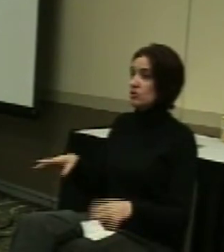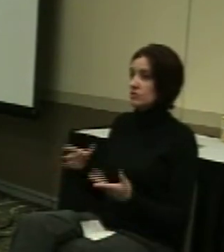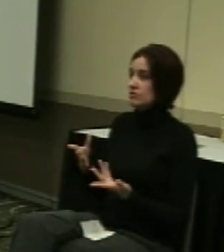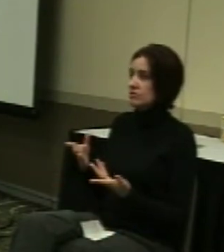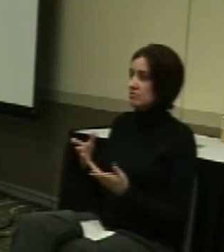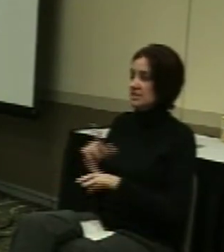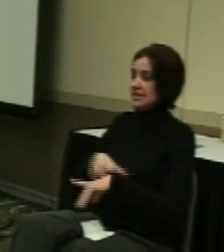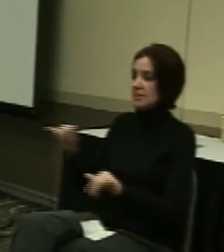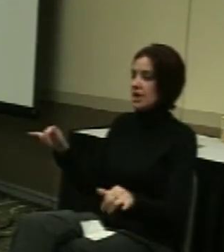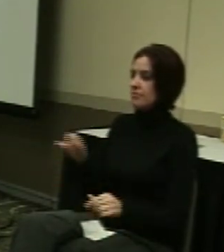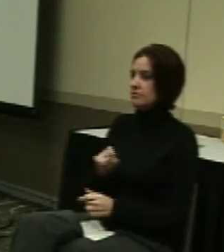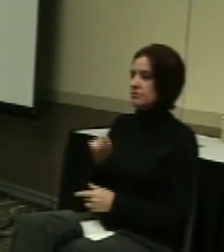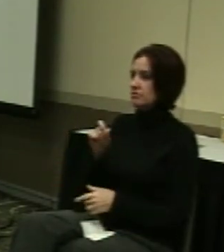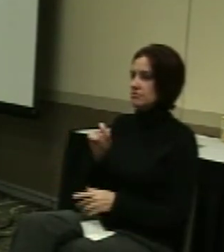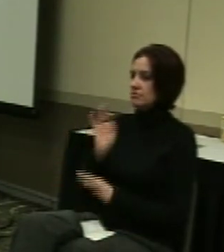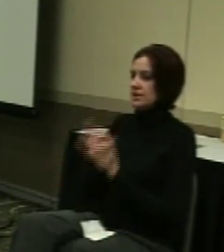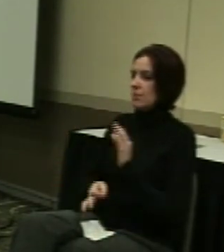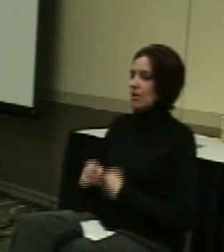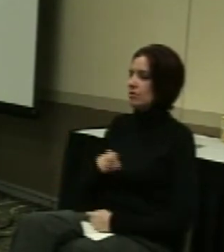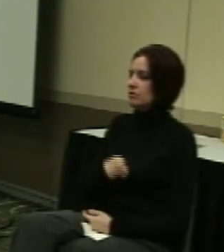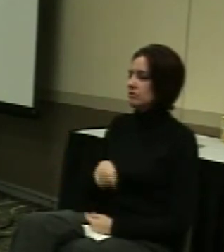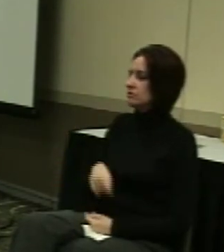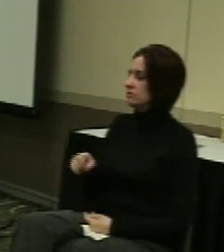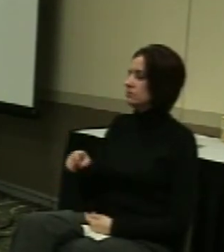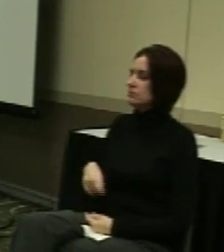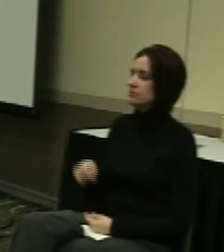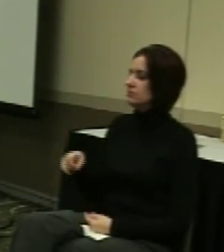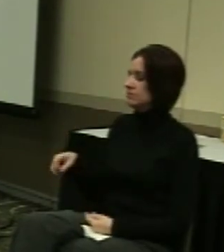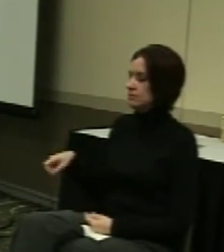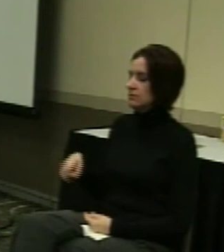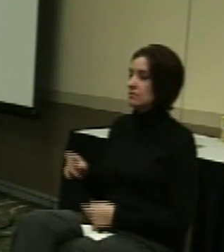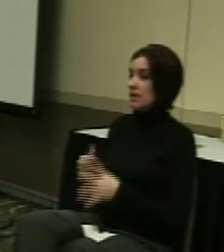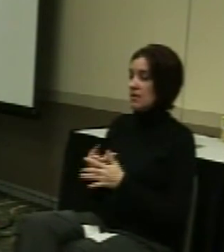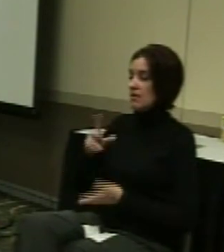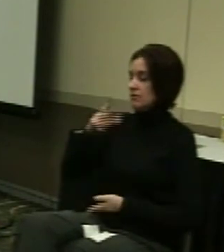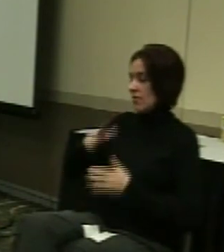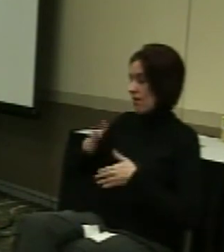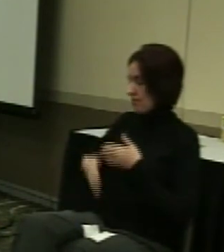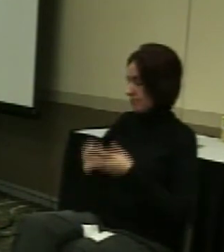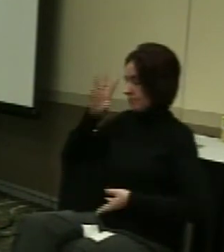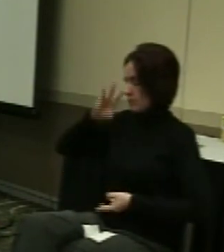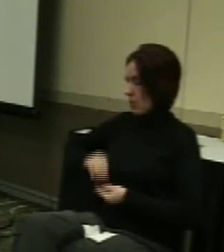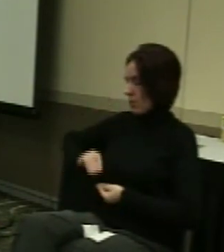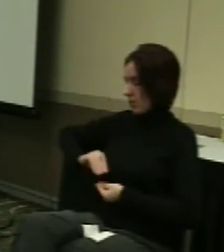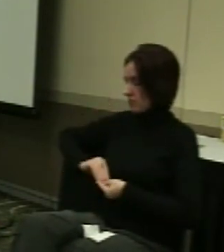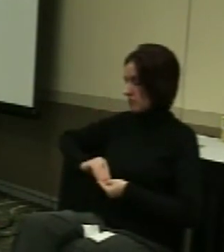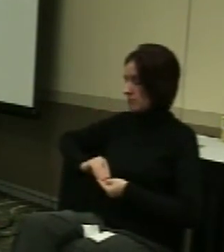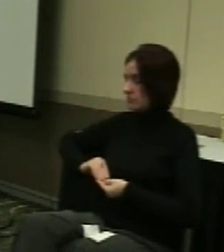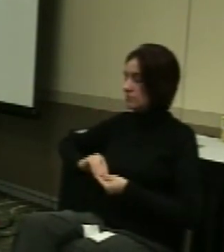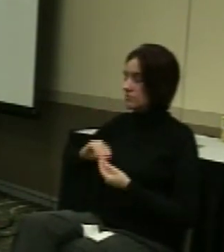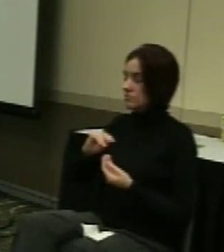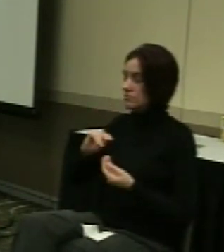simple. And then at the end, you could see your totals and